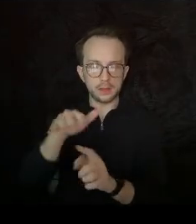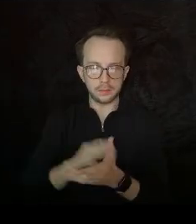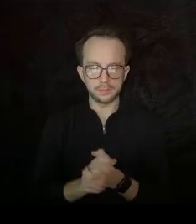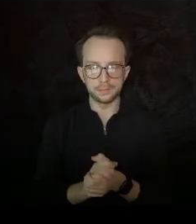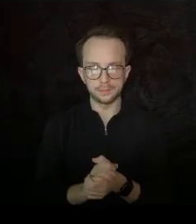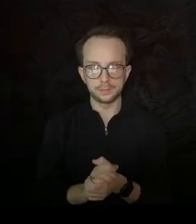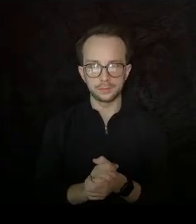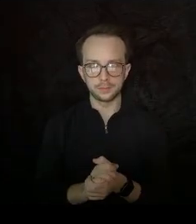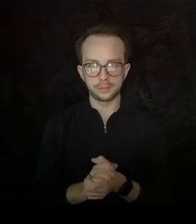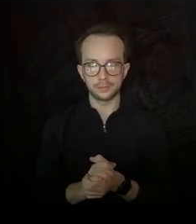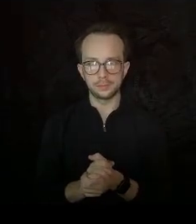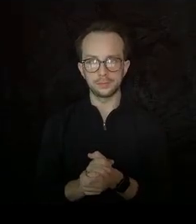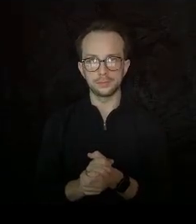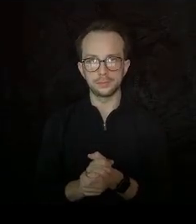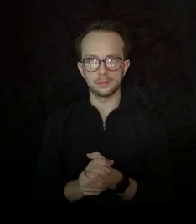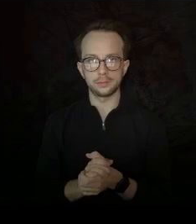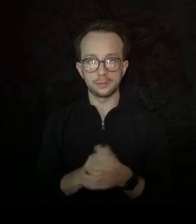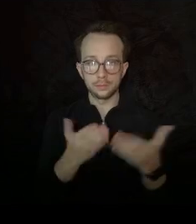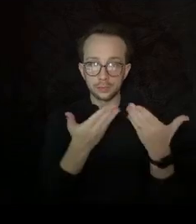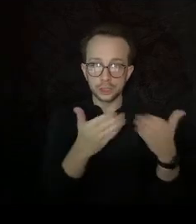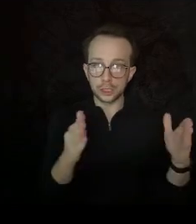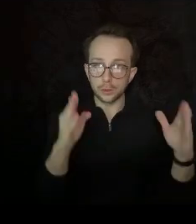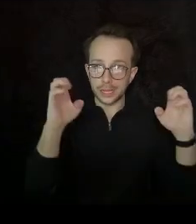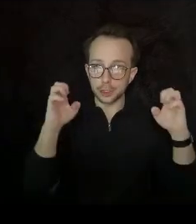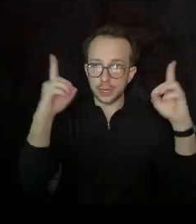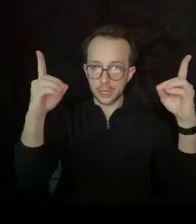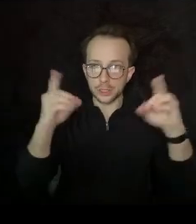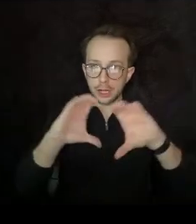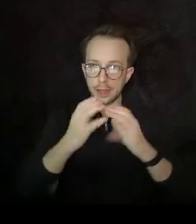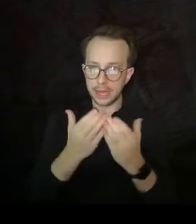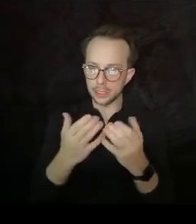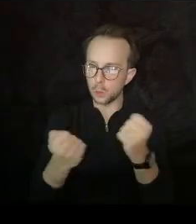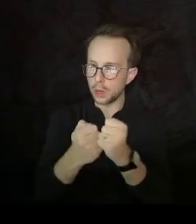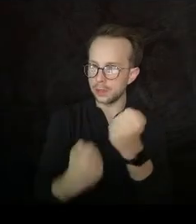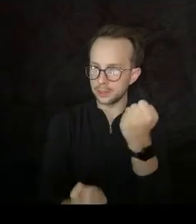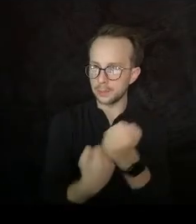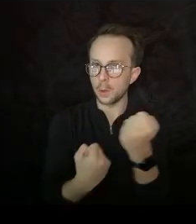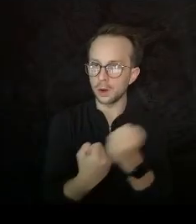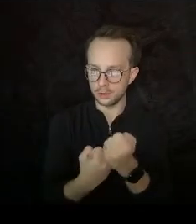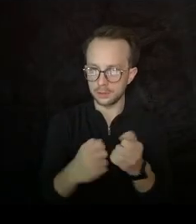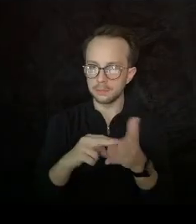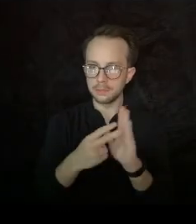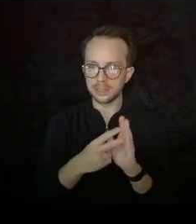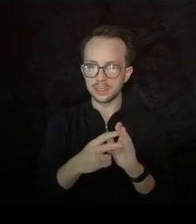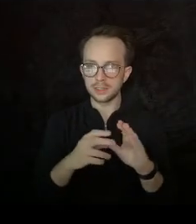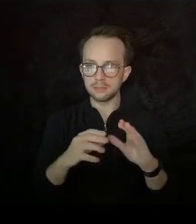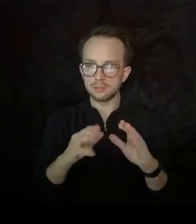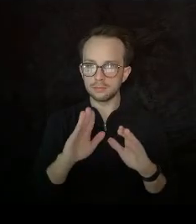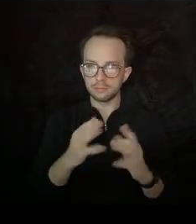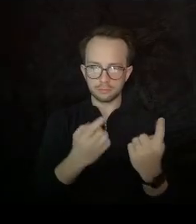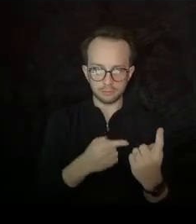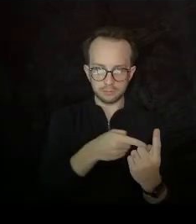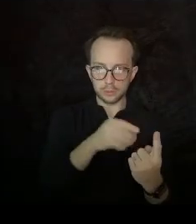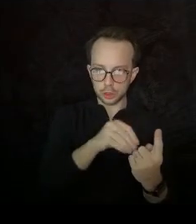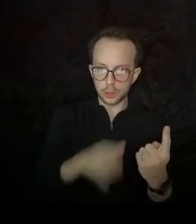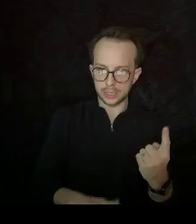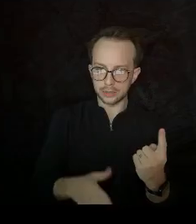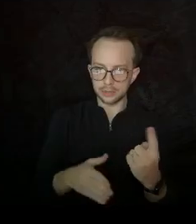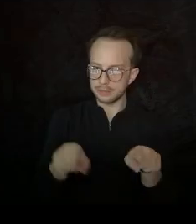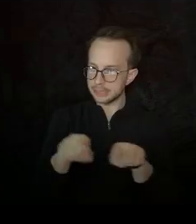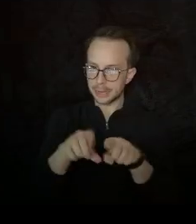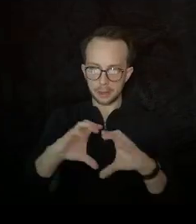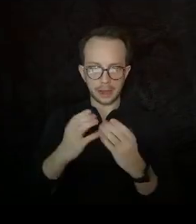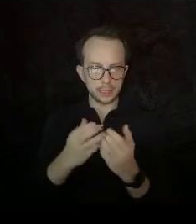General education classroom with support. Your child learns in the same classroom as other children with extra help like a